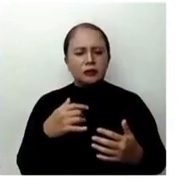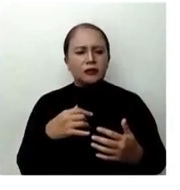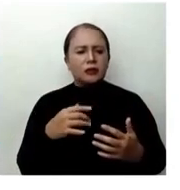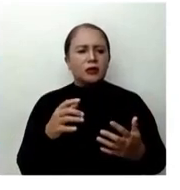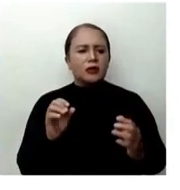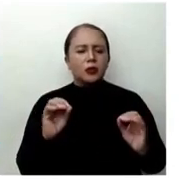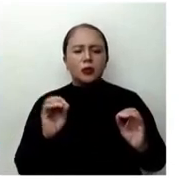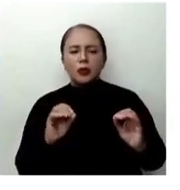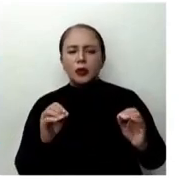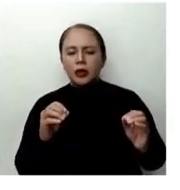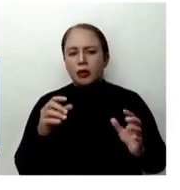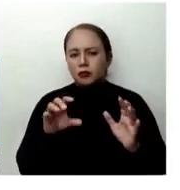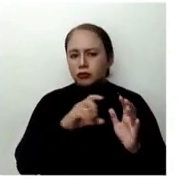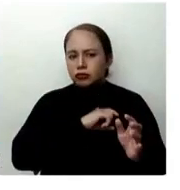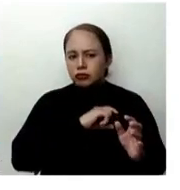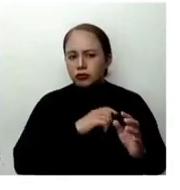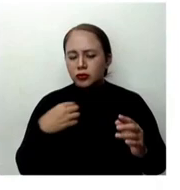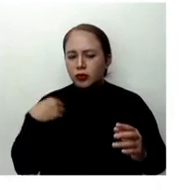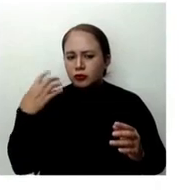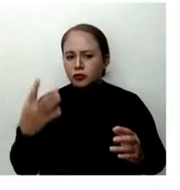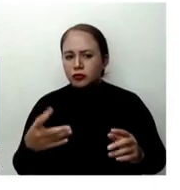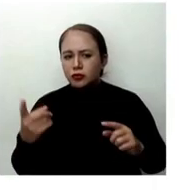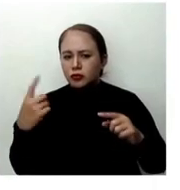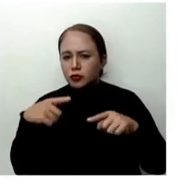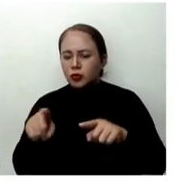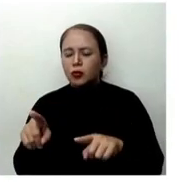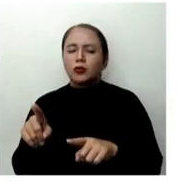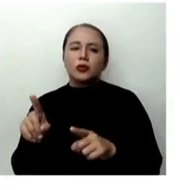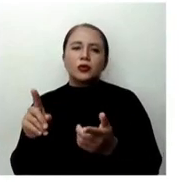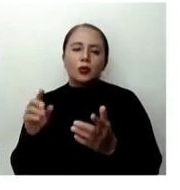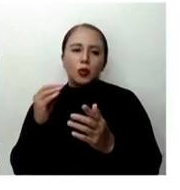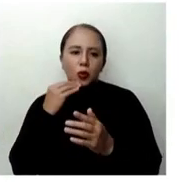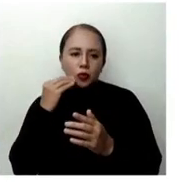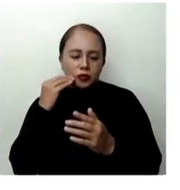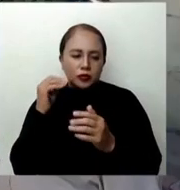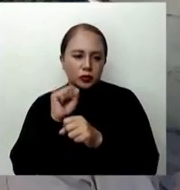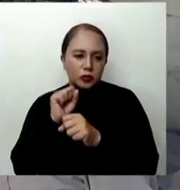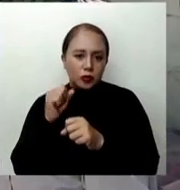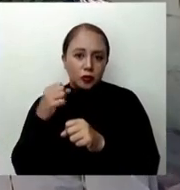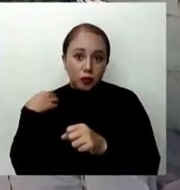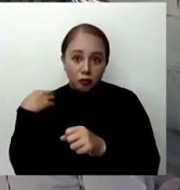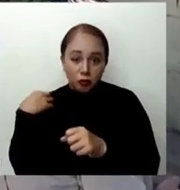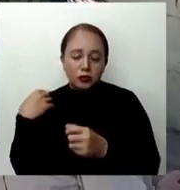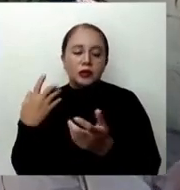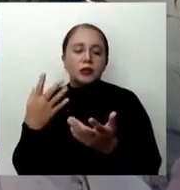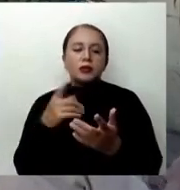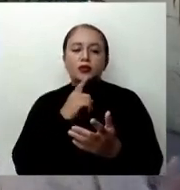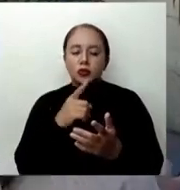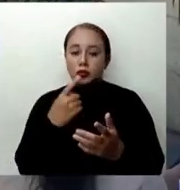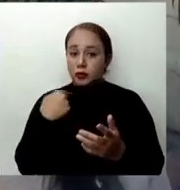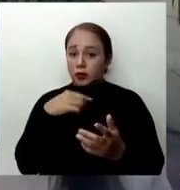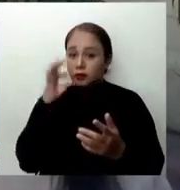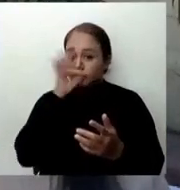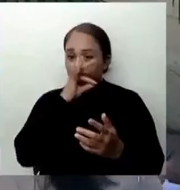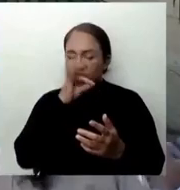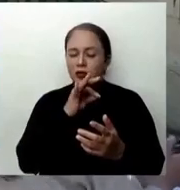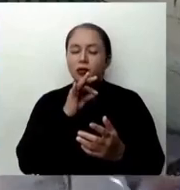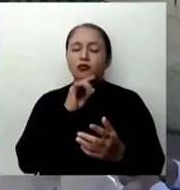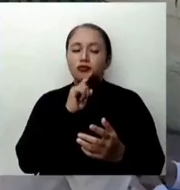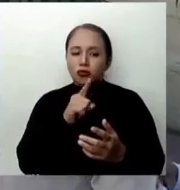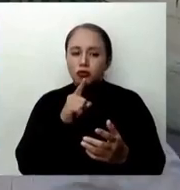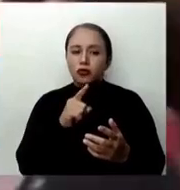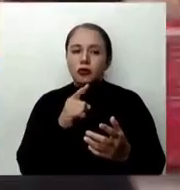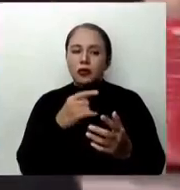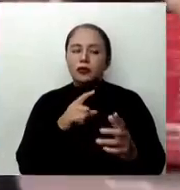police officers going into the homes of the employers, we're pretty assured that our Filipino workers are really being treated